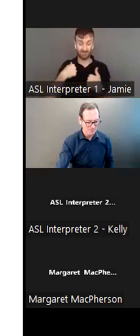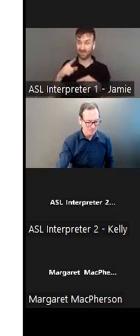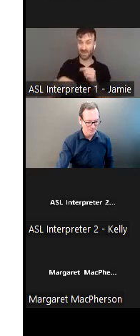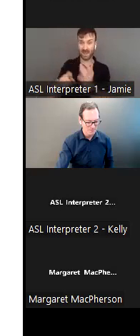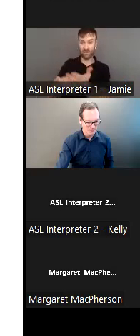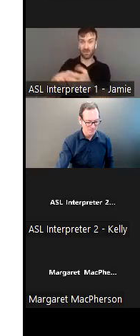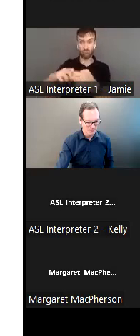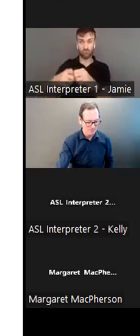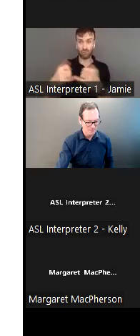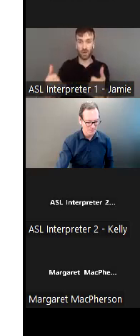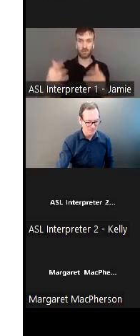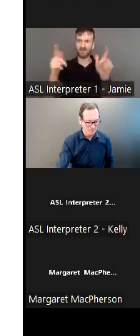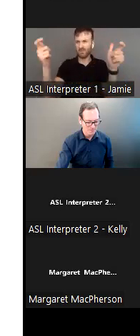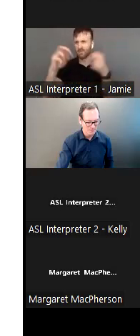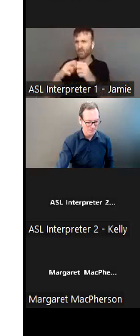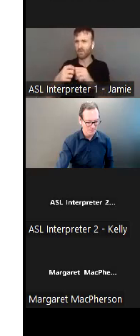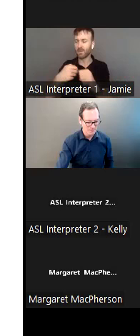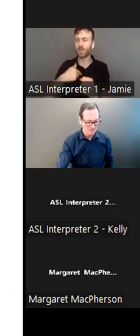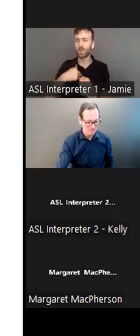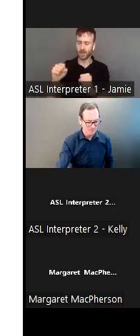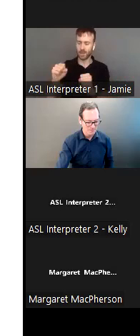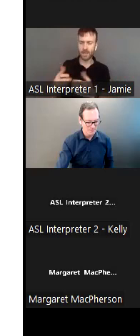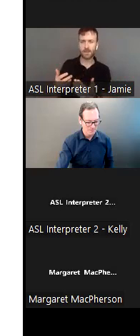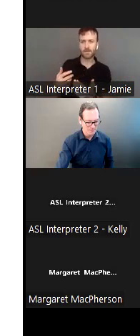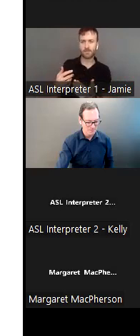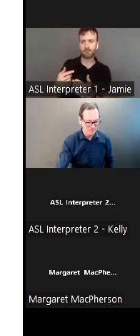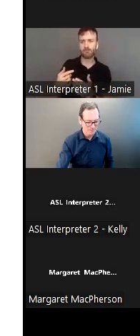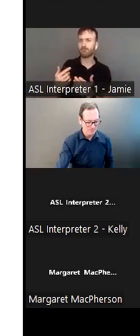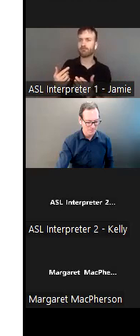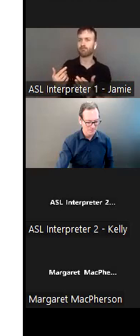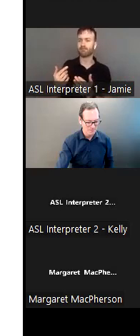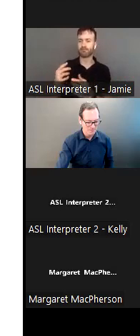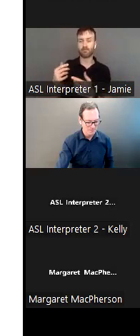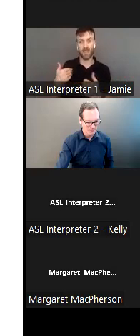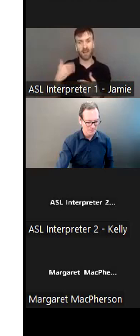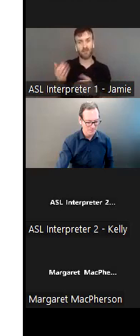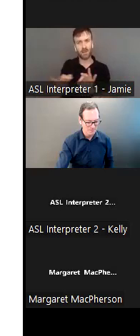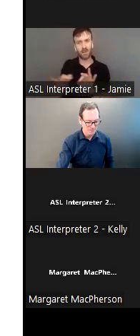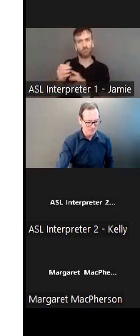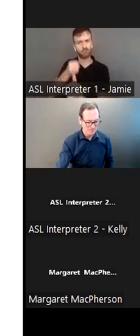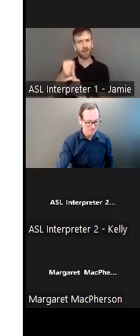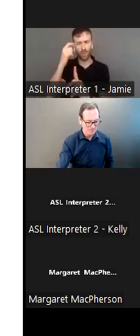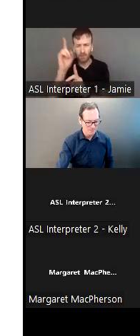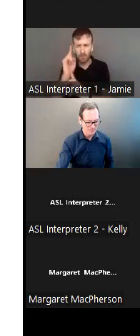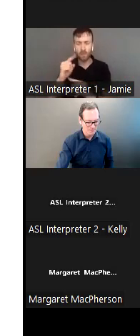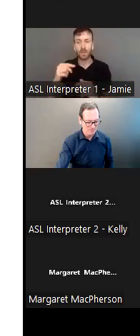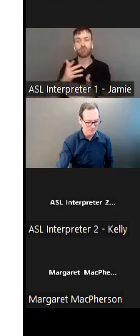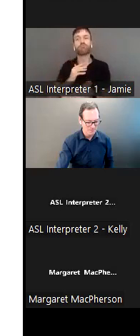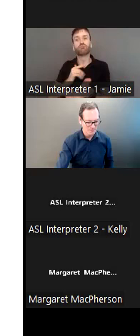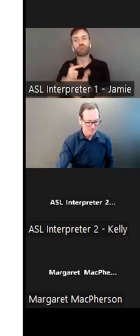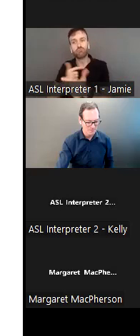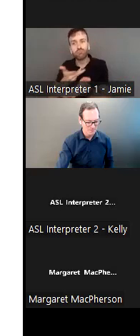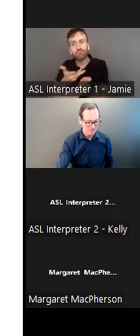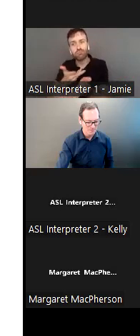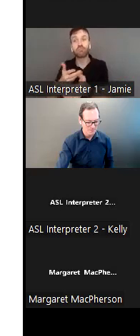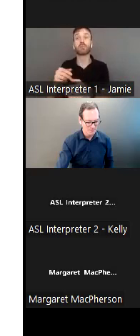because these are big problems, we can have an important impact in the moment by choosing to interact with people in a trauma